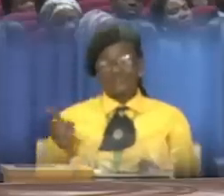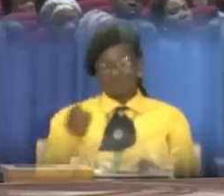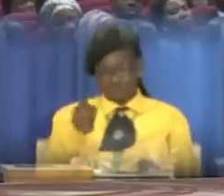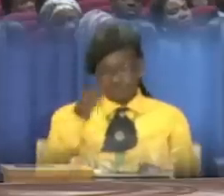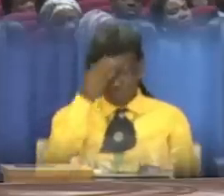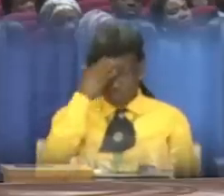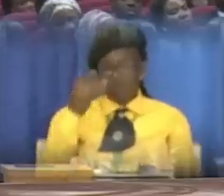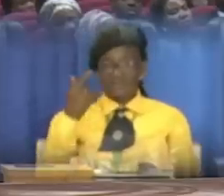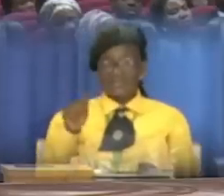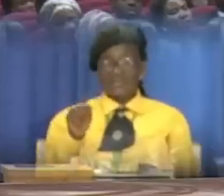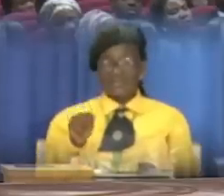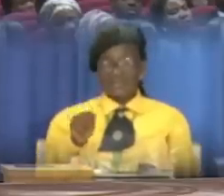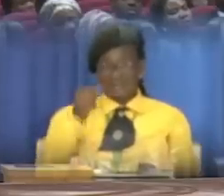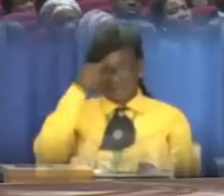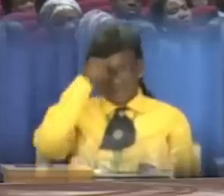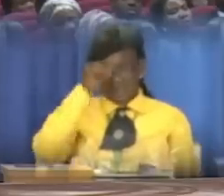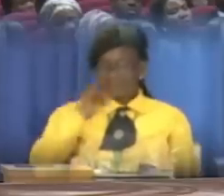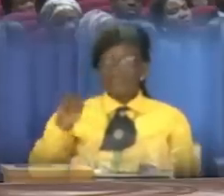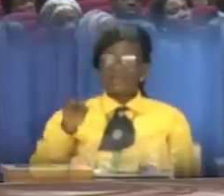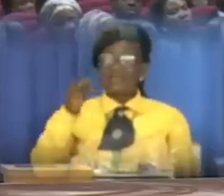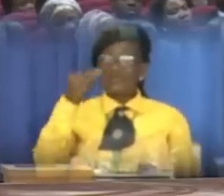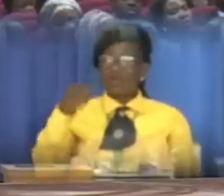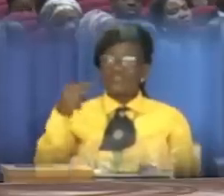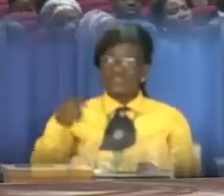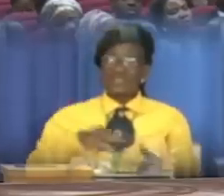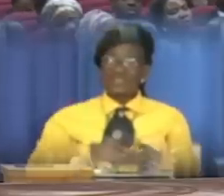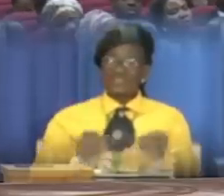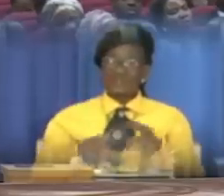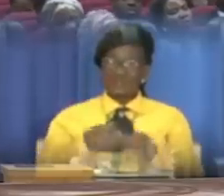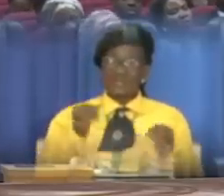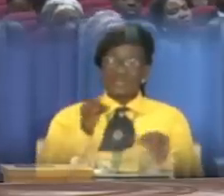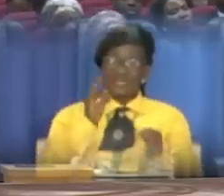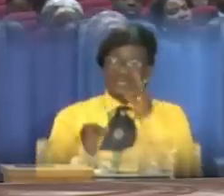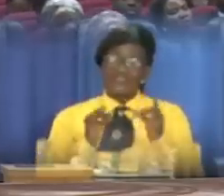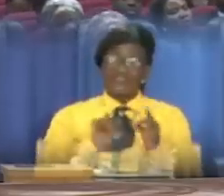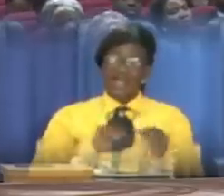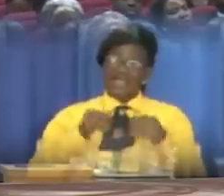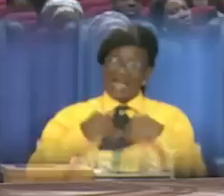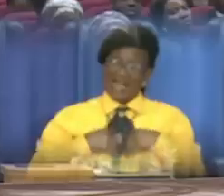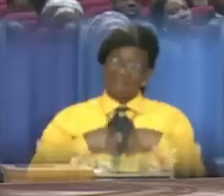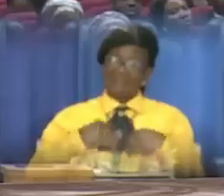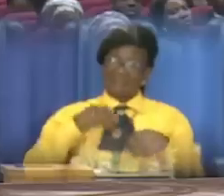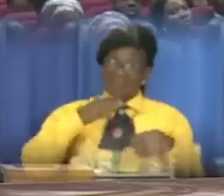If I have my way, we will just spend tonight just thanking God.